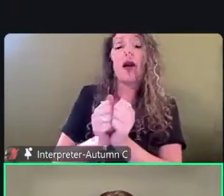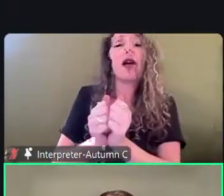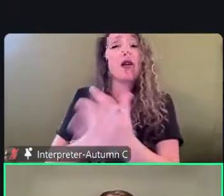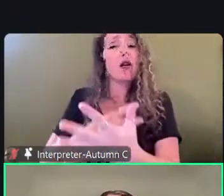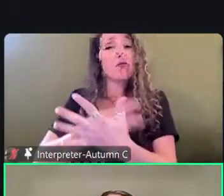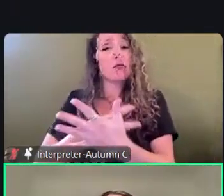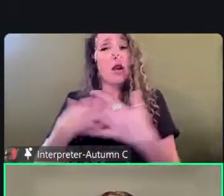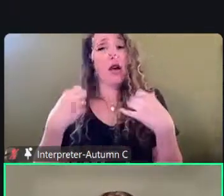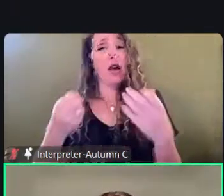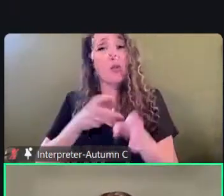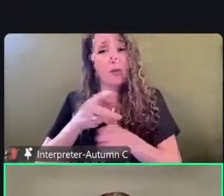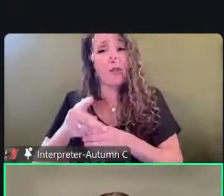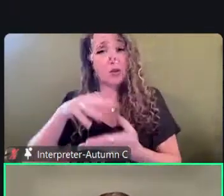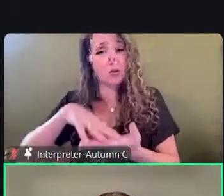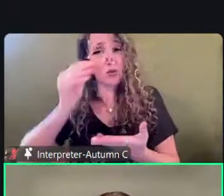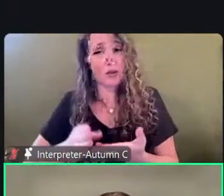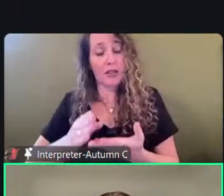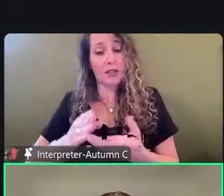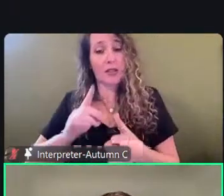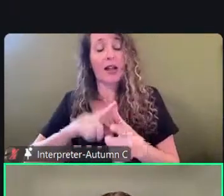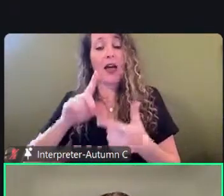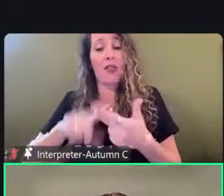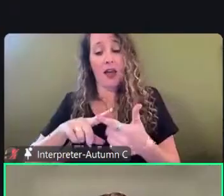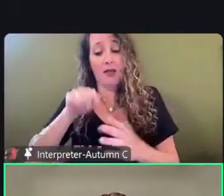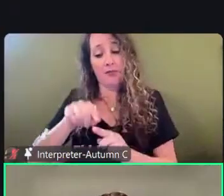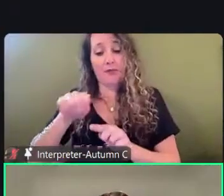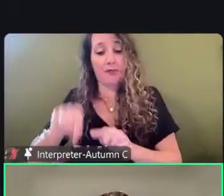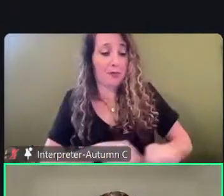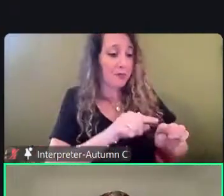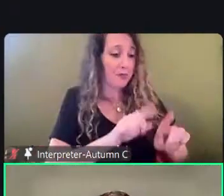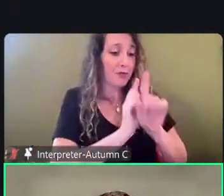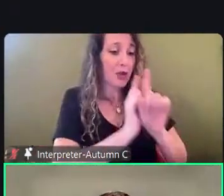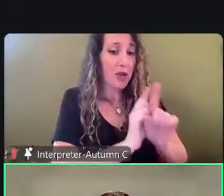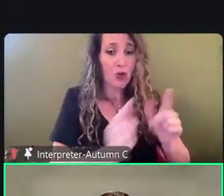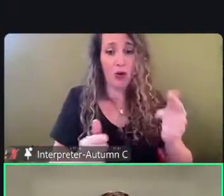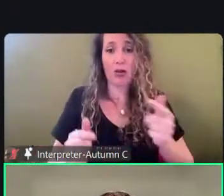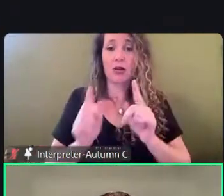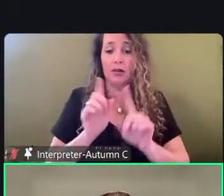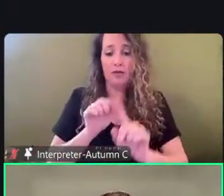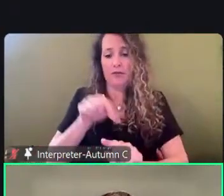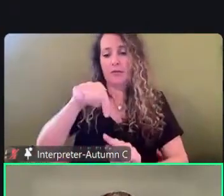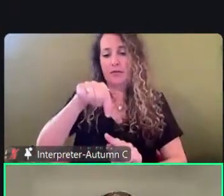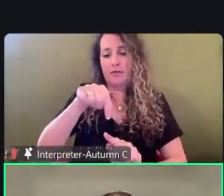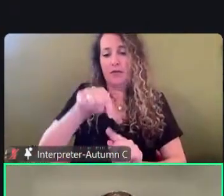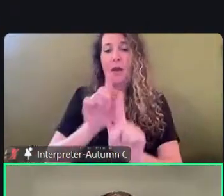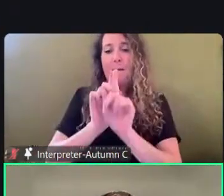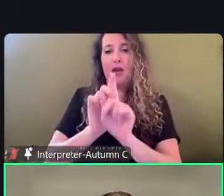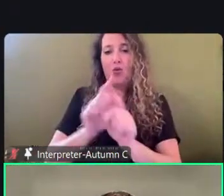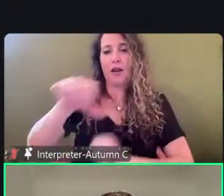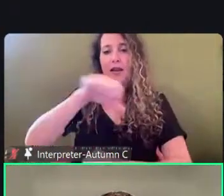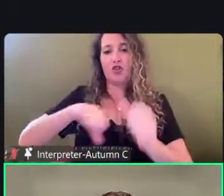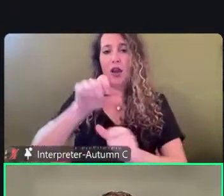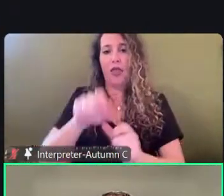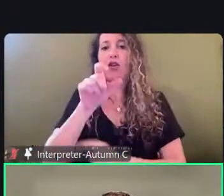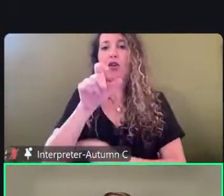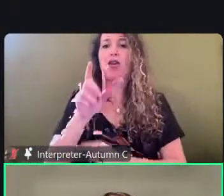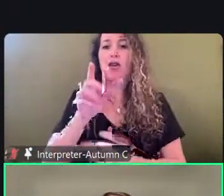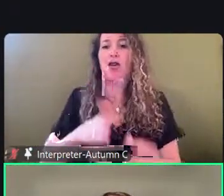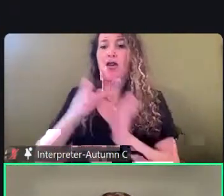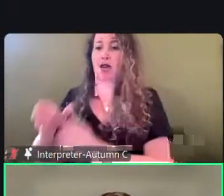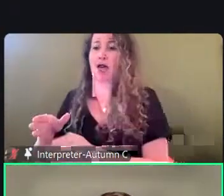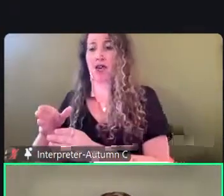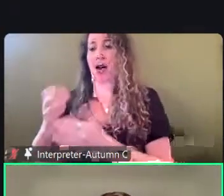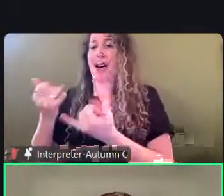profession students. Graduate health profession students could provide peer mentorship to each other. And then graduate health profession students could be paired